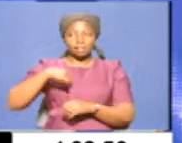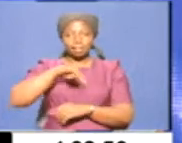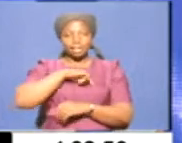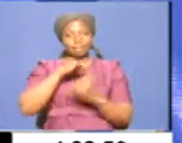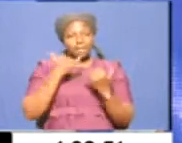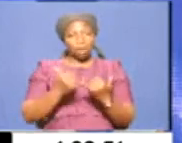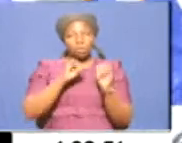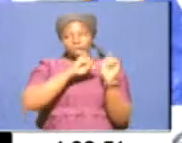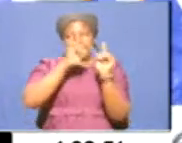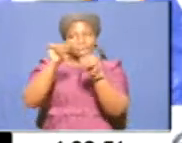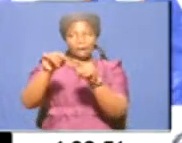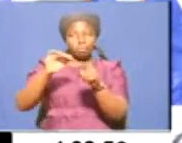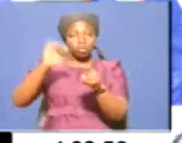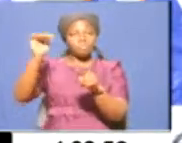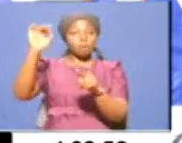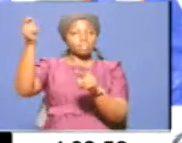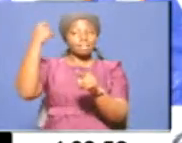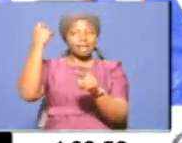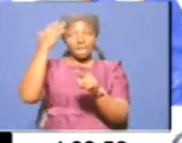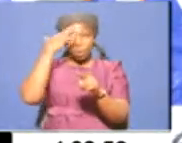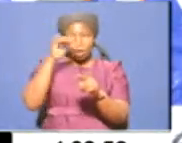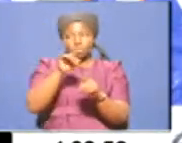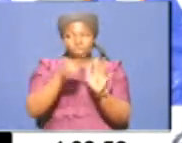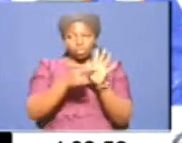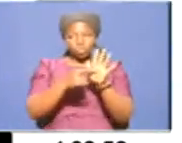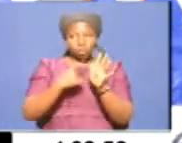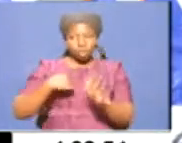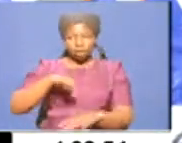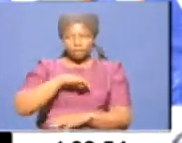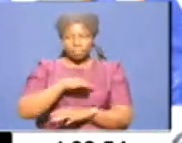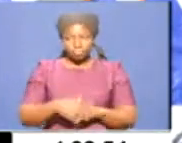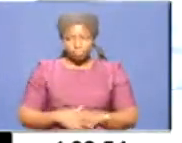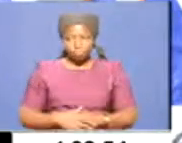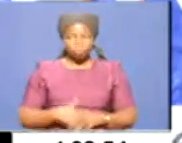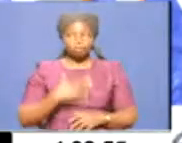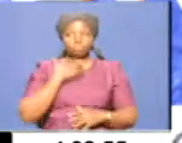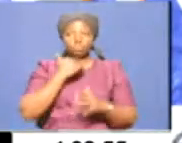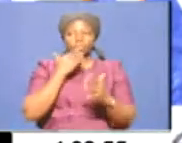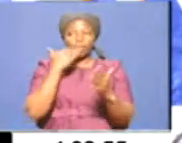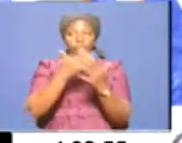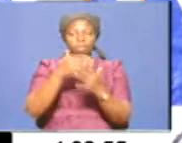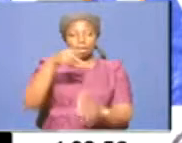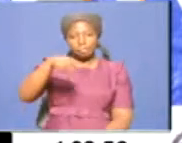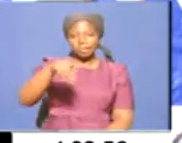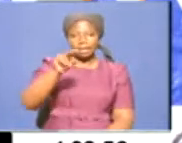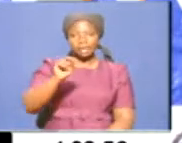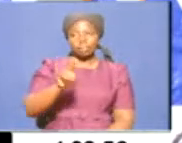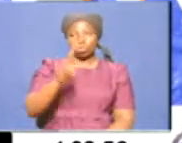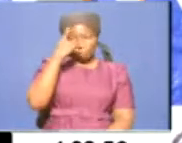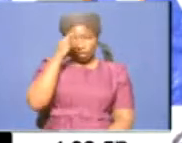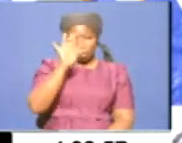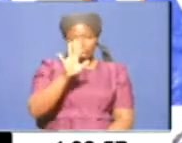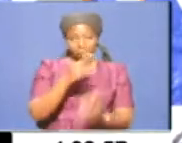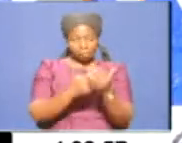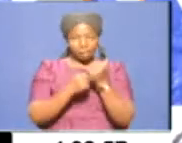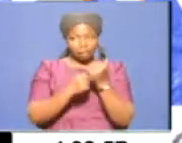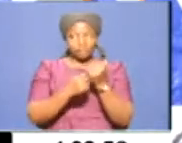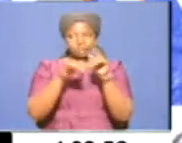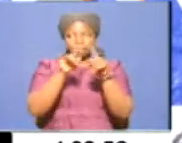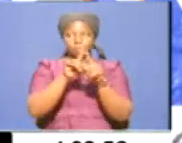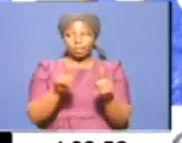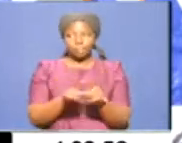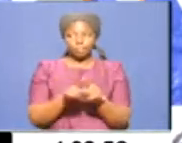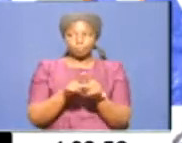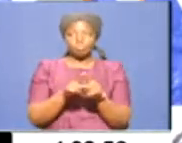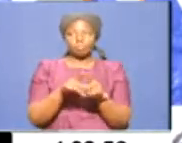sababu mnatuonyesha. We would like to thank very much the PNU Brigade for the partnership and the hard partnership that